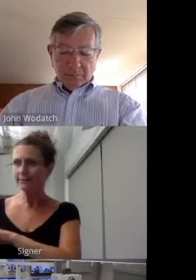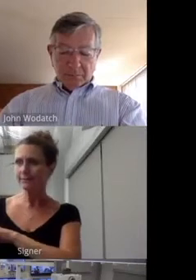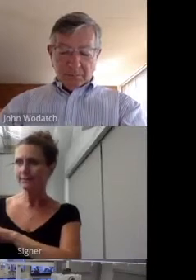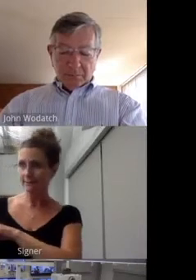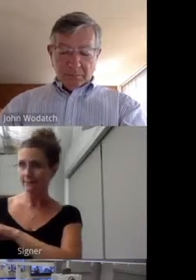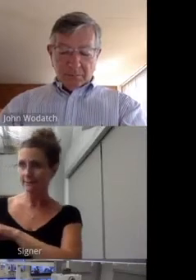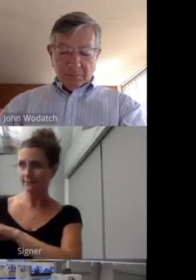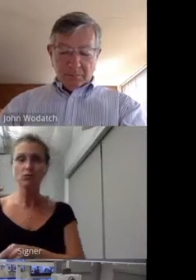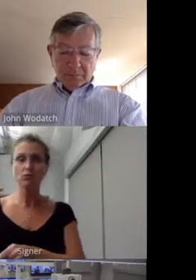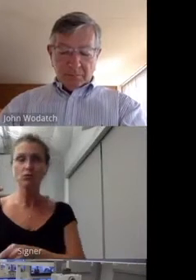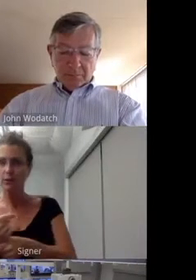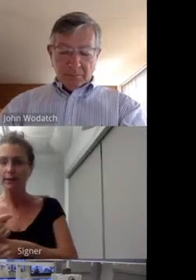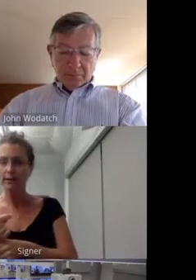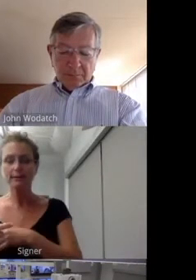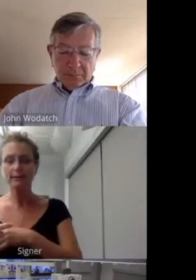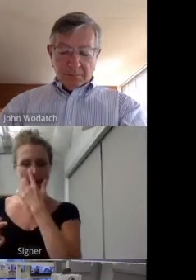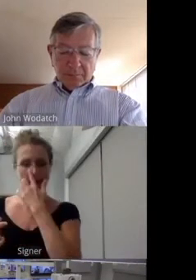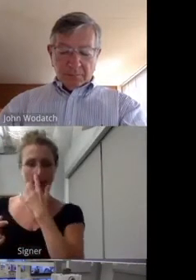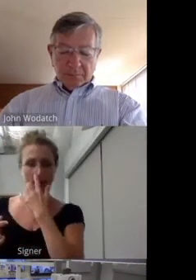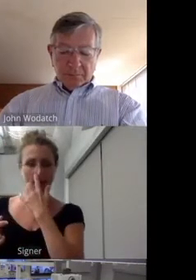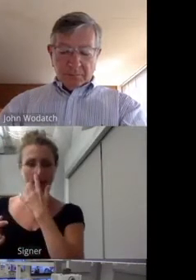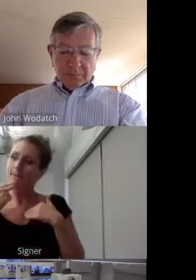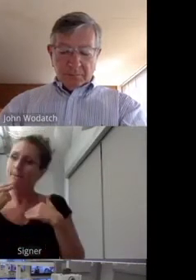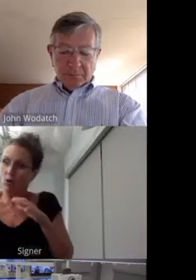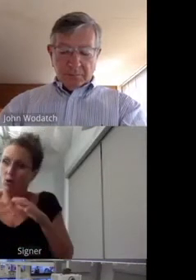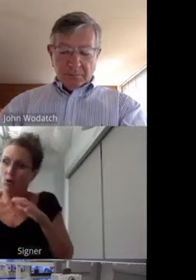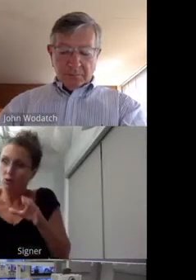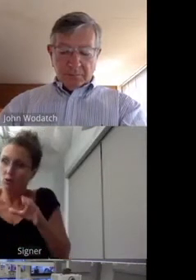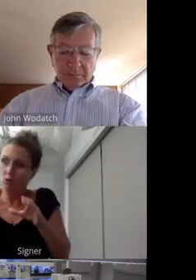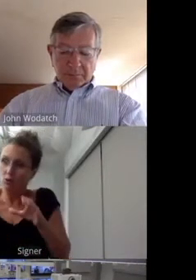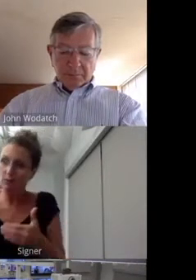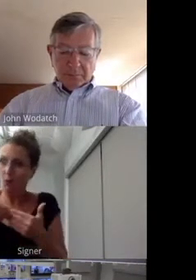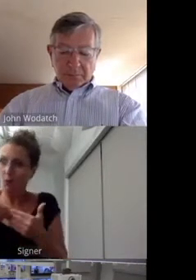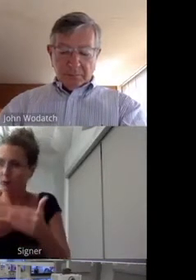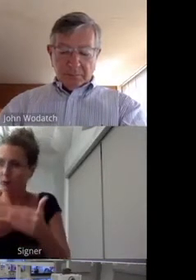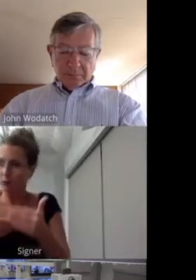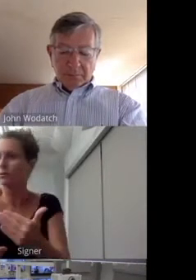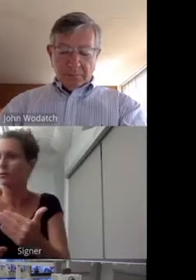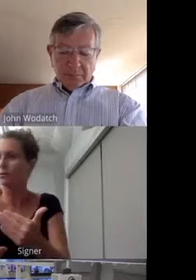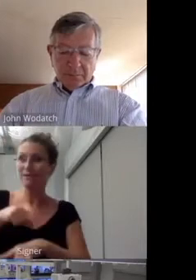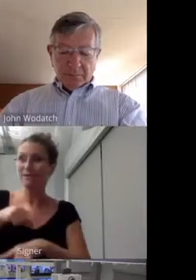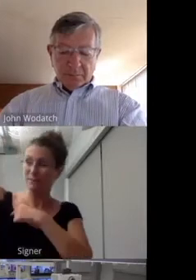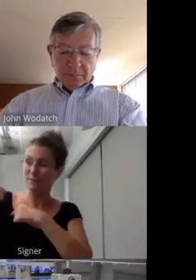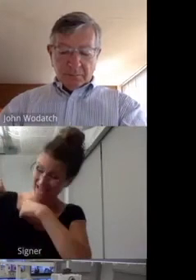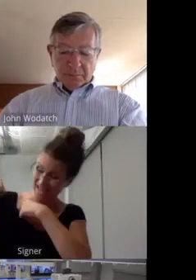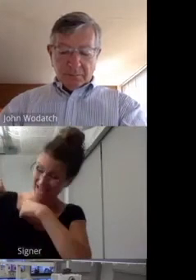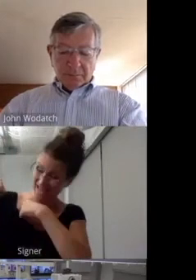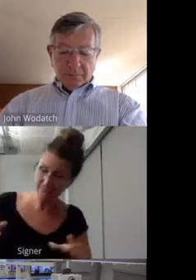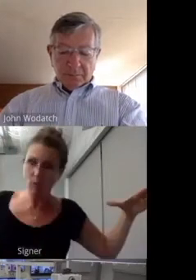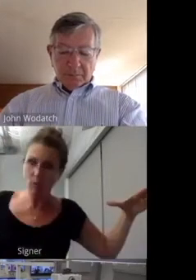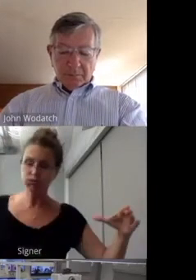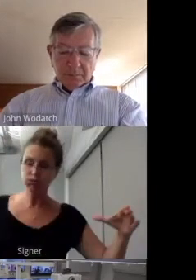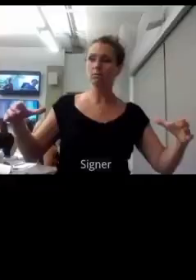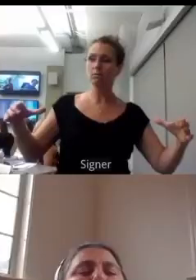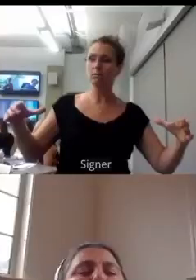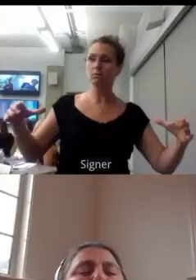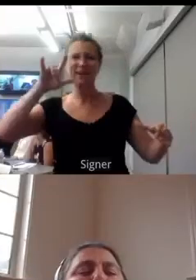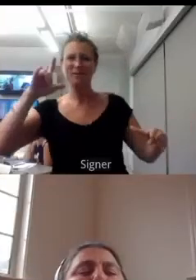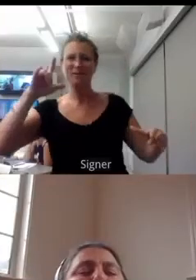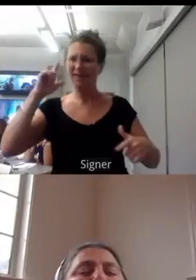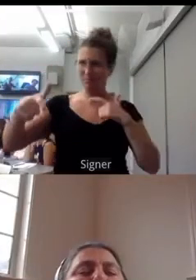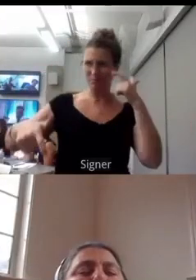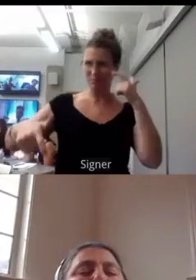groups for the rest of the process, but this was the first ever public one. It was near the airport. We had to book a big room. And